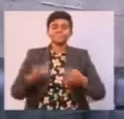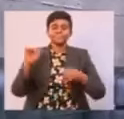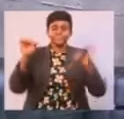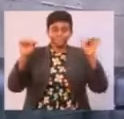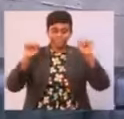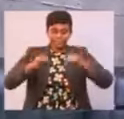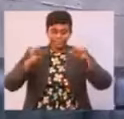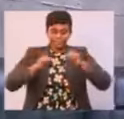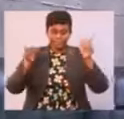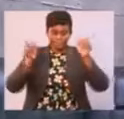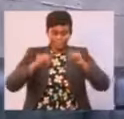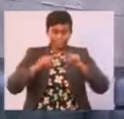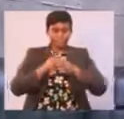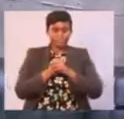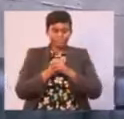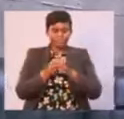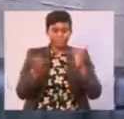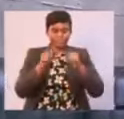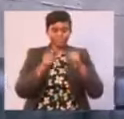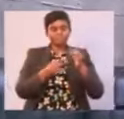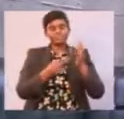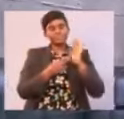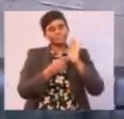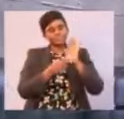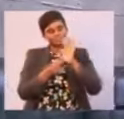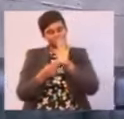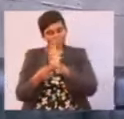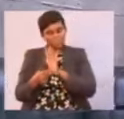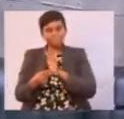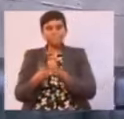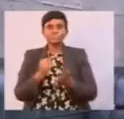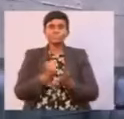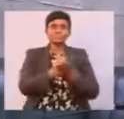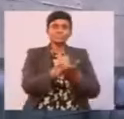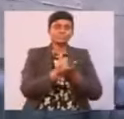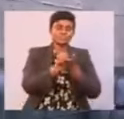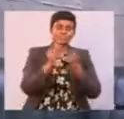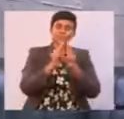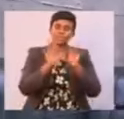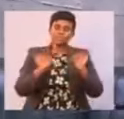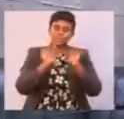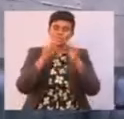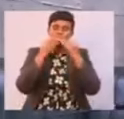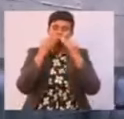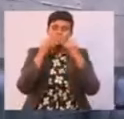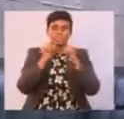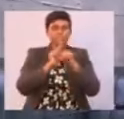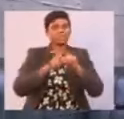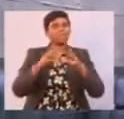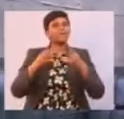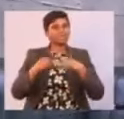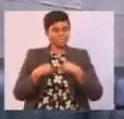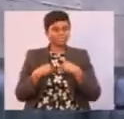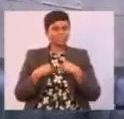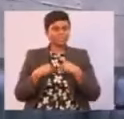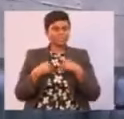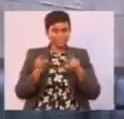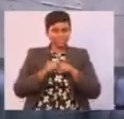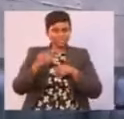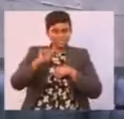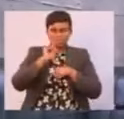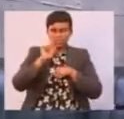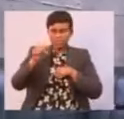when gestures are being extended to you, it's important to appreciate and acknowledge. And yes, the